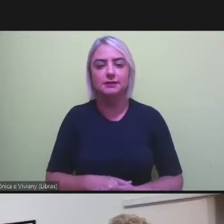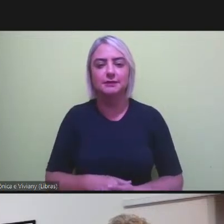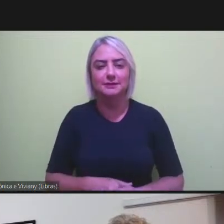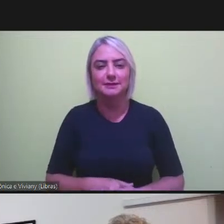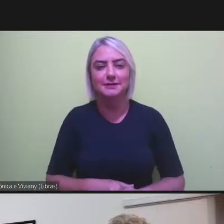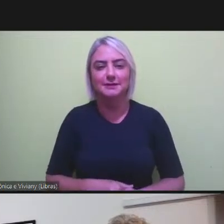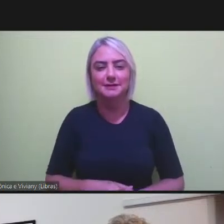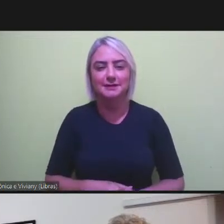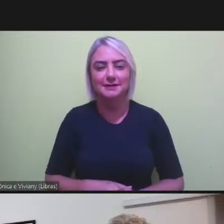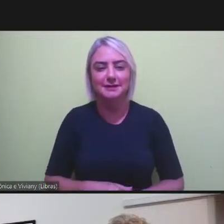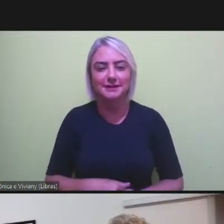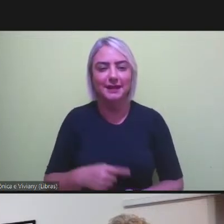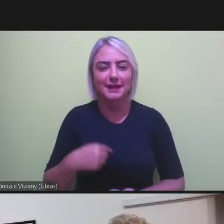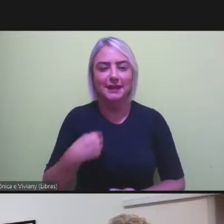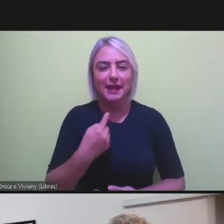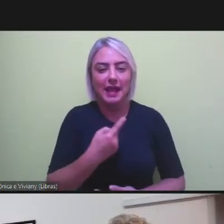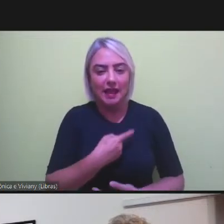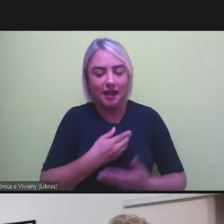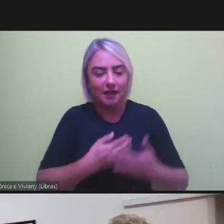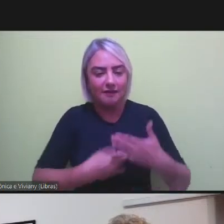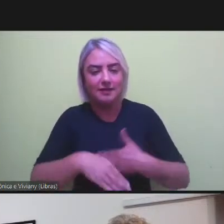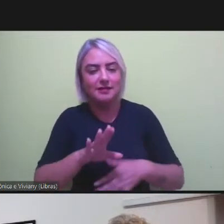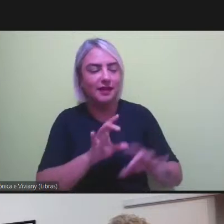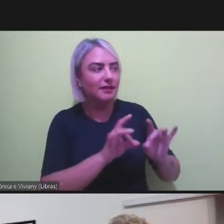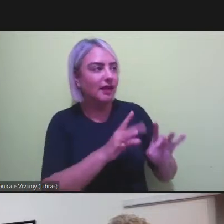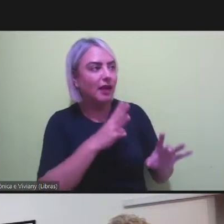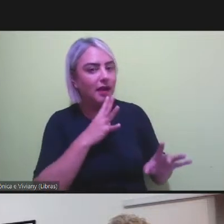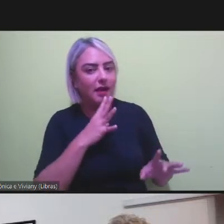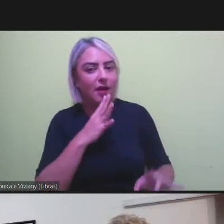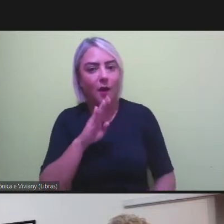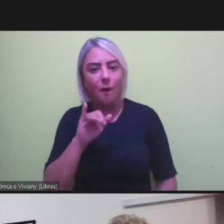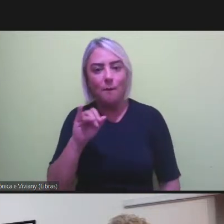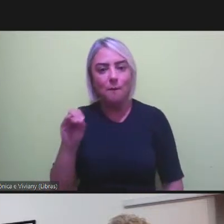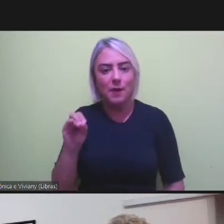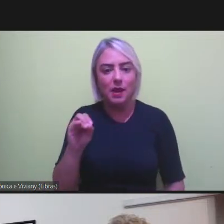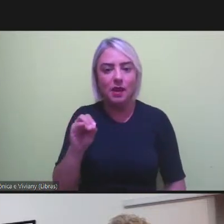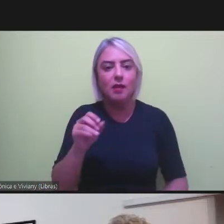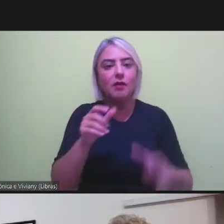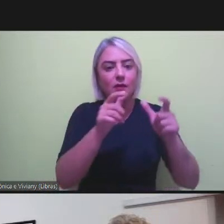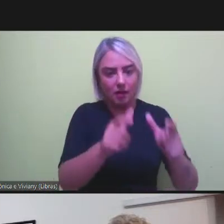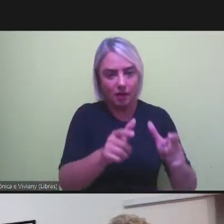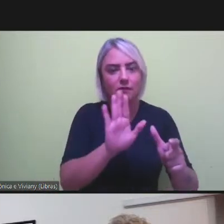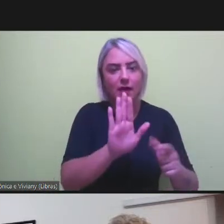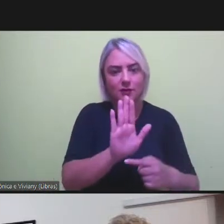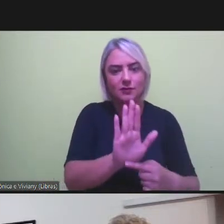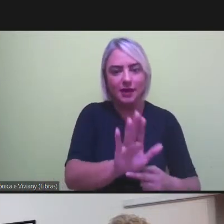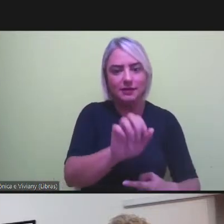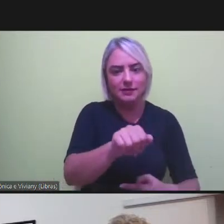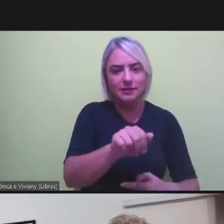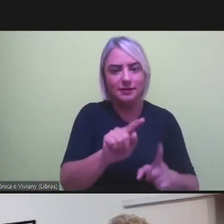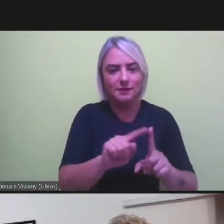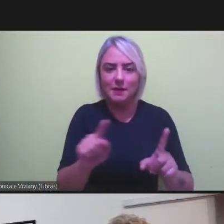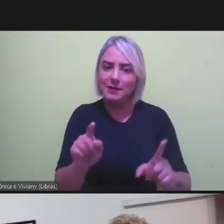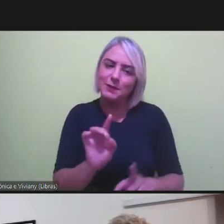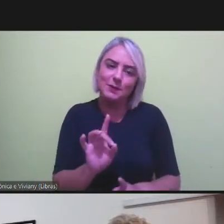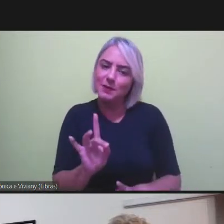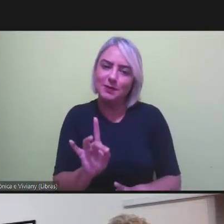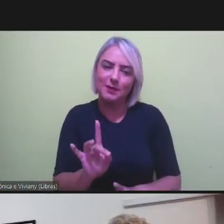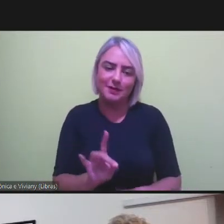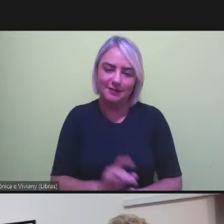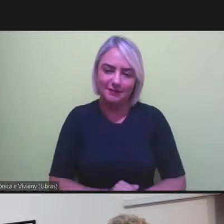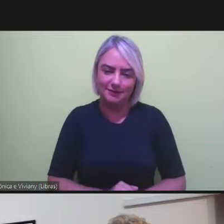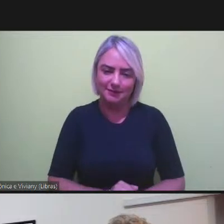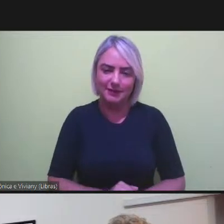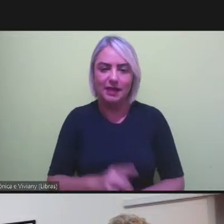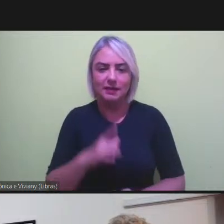help. avançar e This deixar o is what is conhecimento going to take biomédico us no lugar. forward Ele vai and avançar, to place the mas a gente vai biomedical knowledge avançar, in a place that it's né? going to